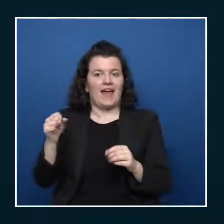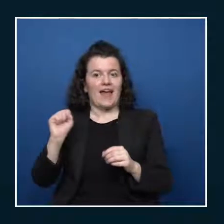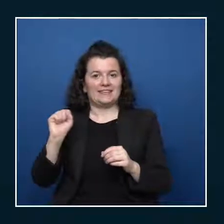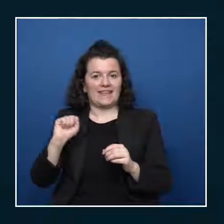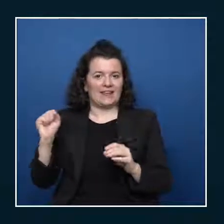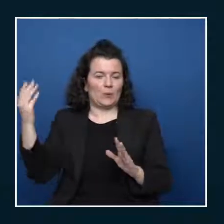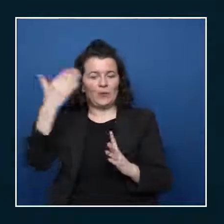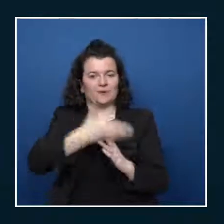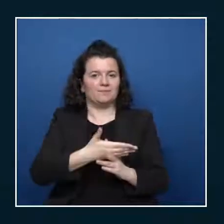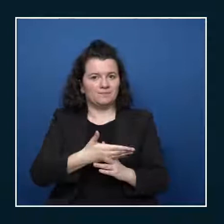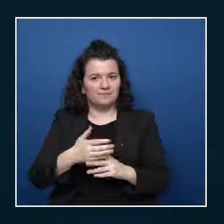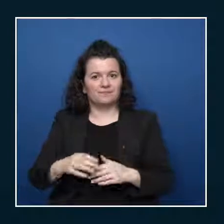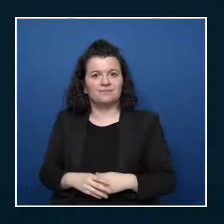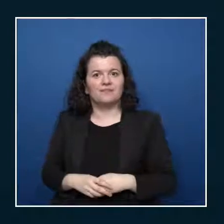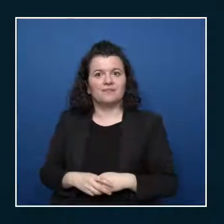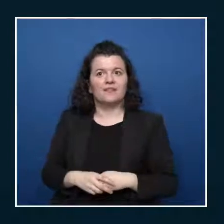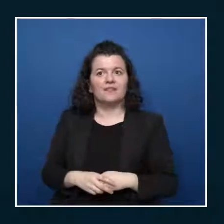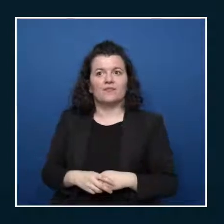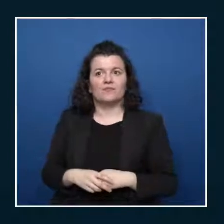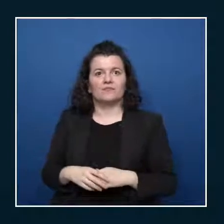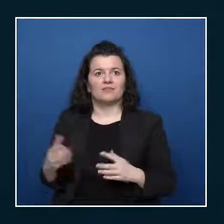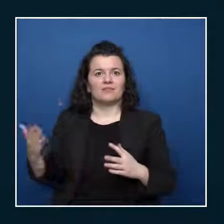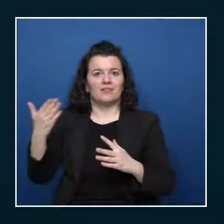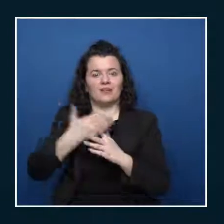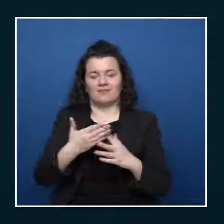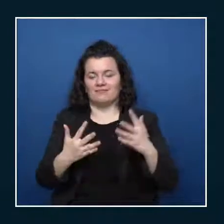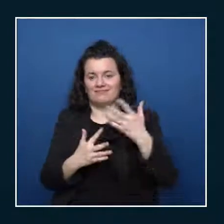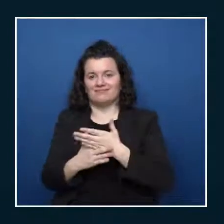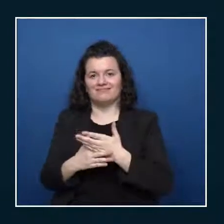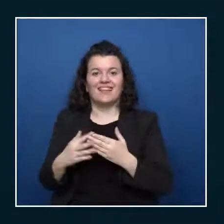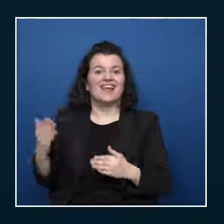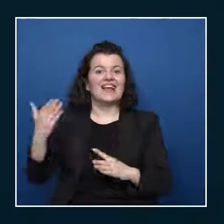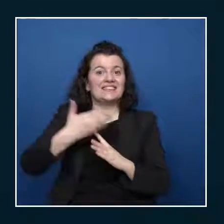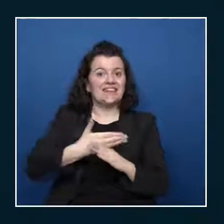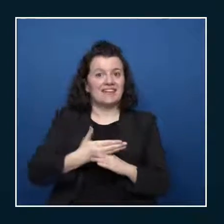for it. Like literally a half hour. I already have code.